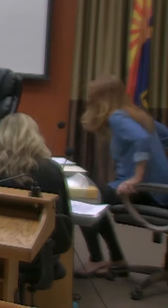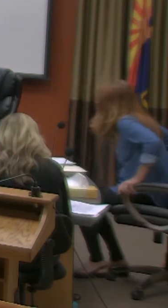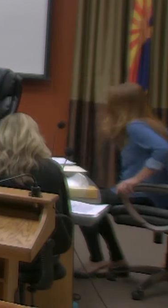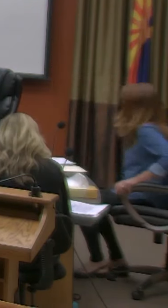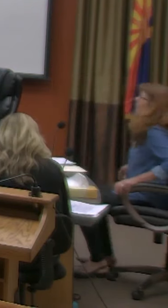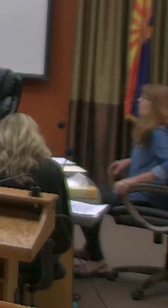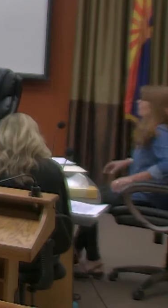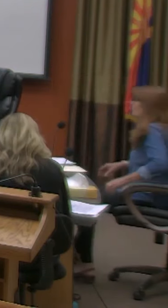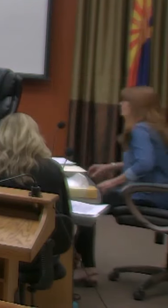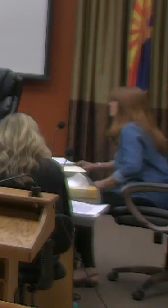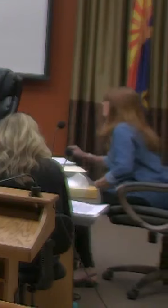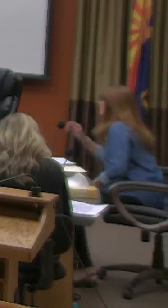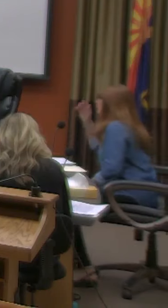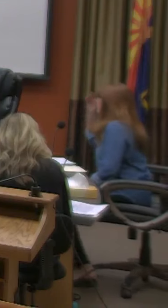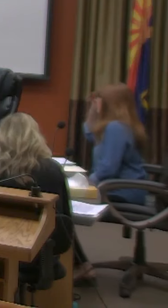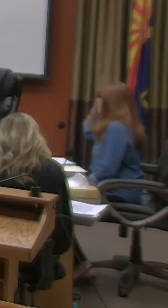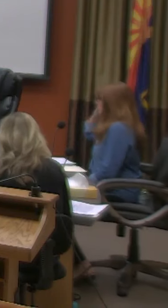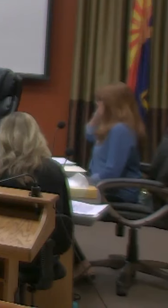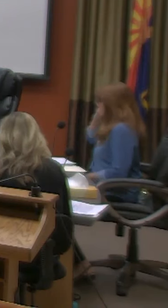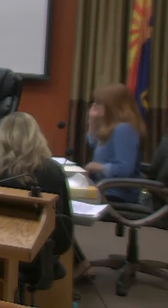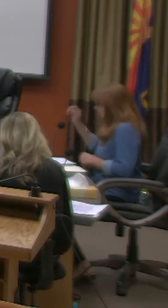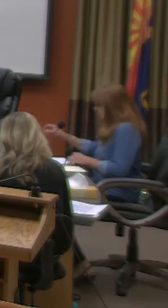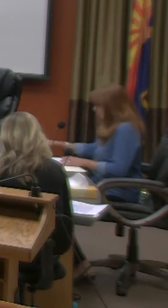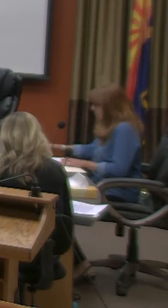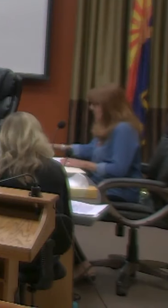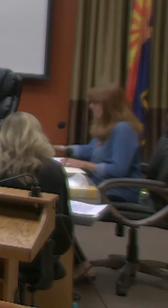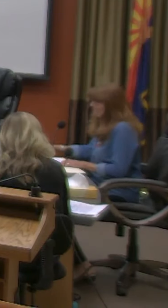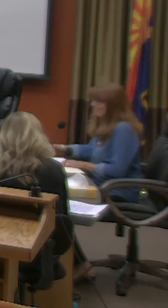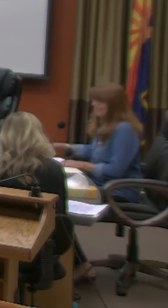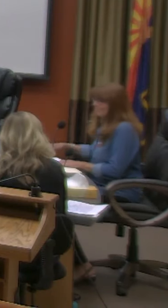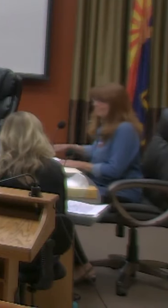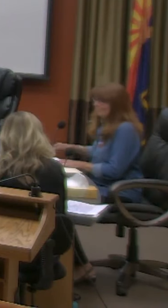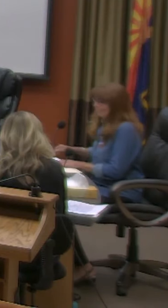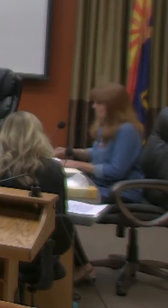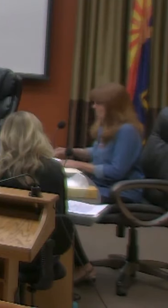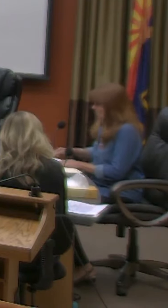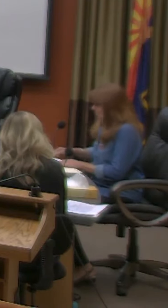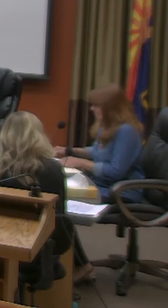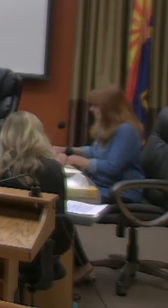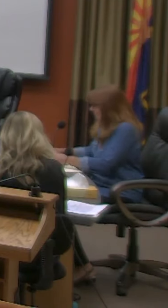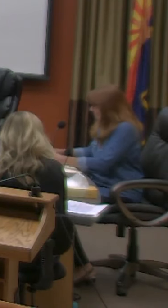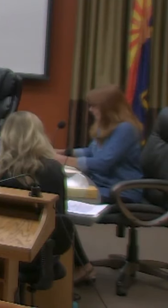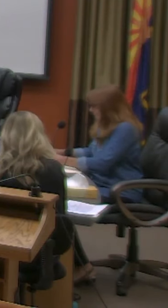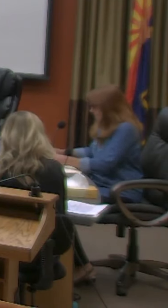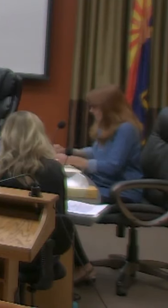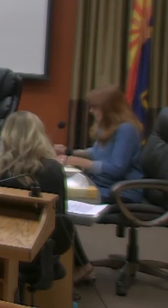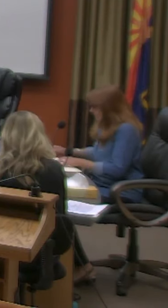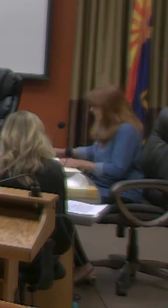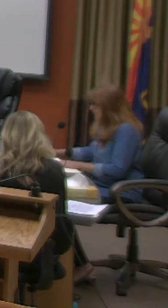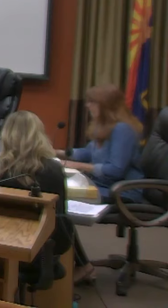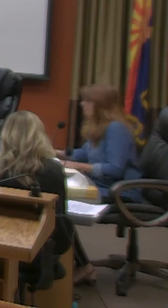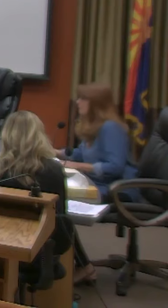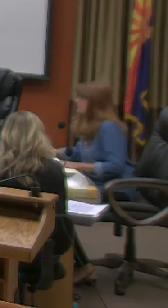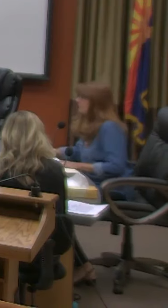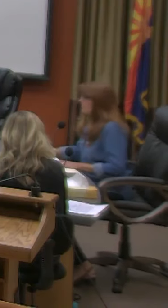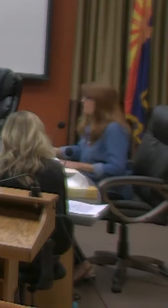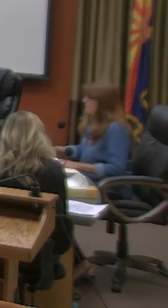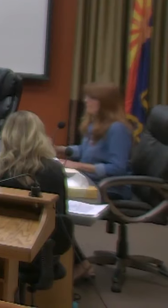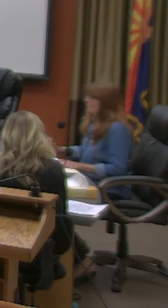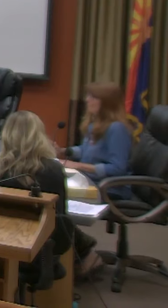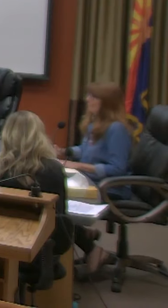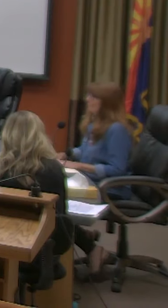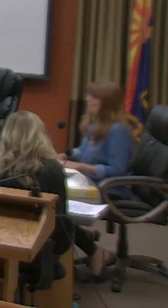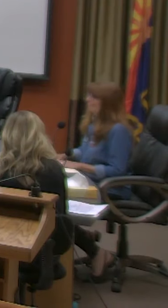lineup of announcements today. We'll start with Mayor Pro Tem. Well, I would just like to say welcome back, John